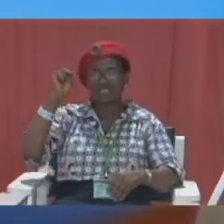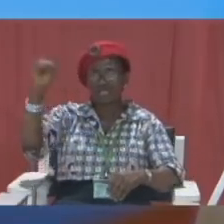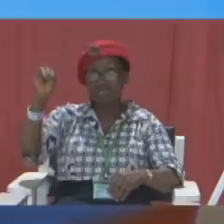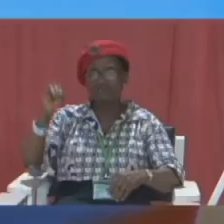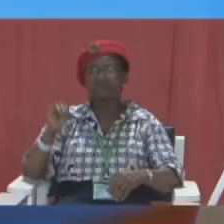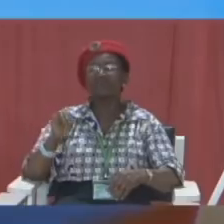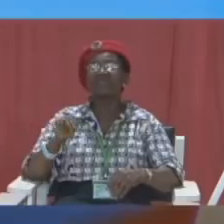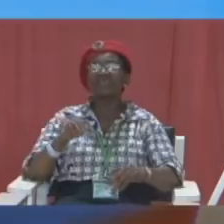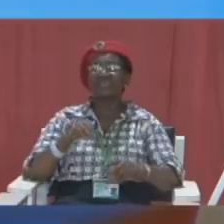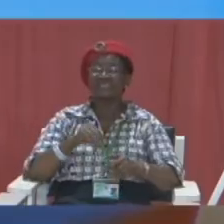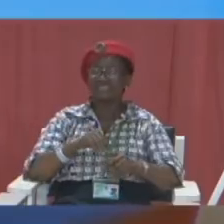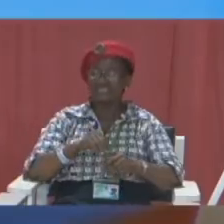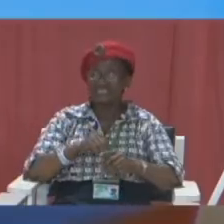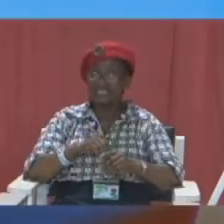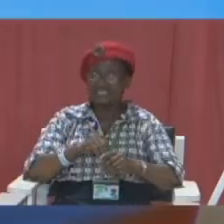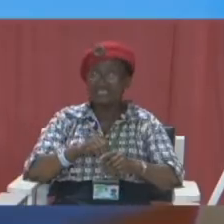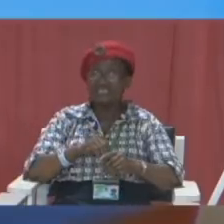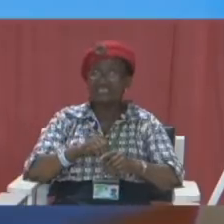the auntie.